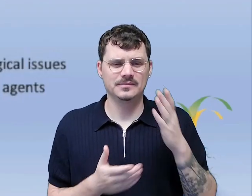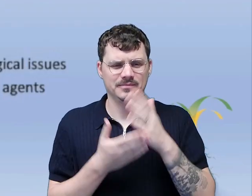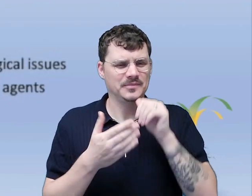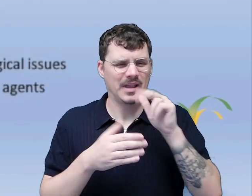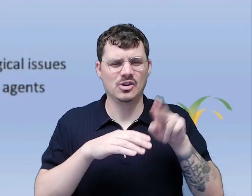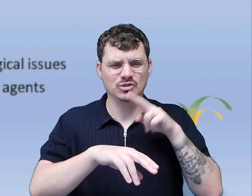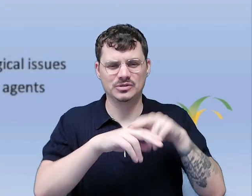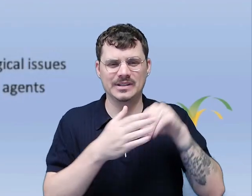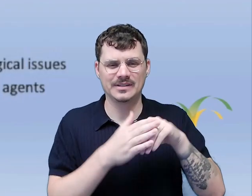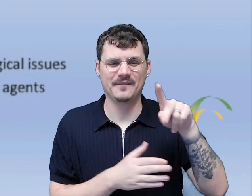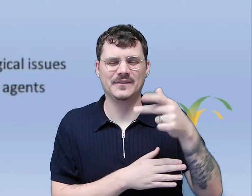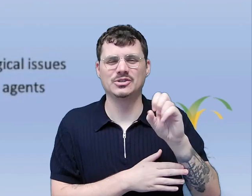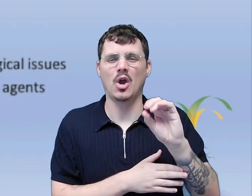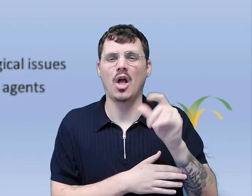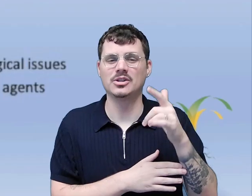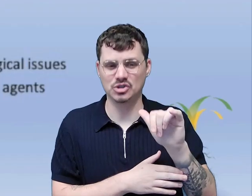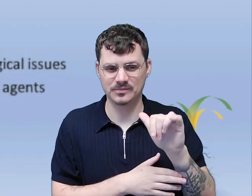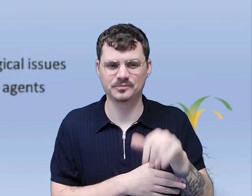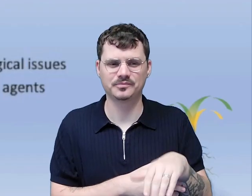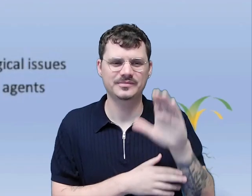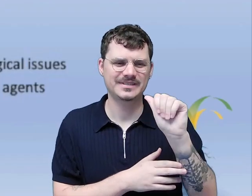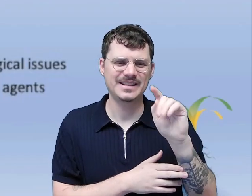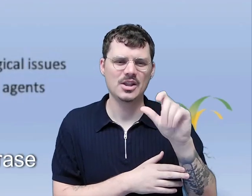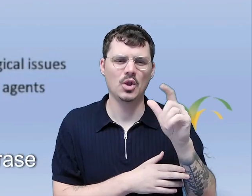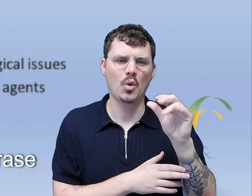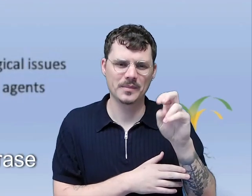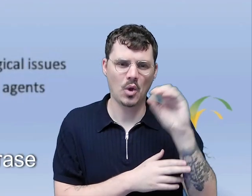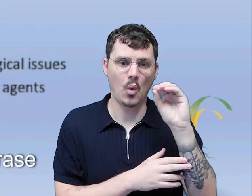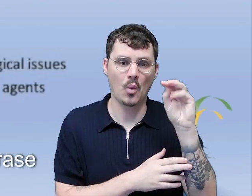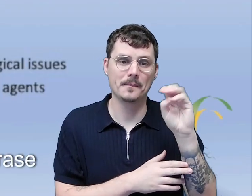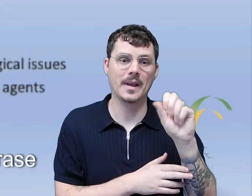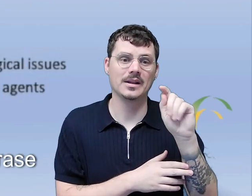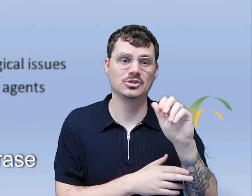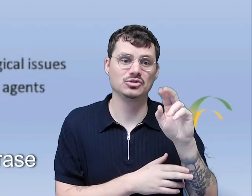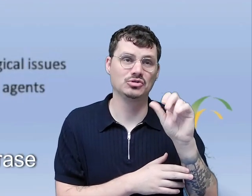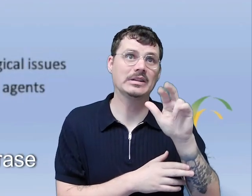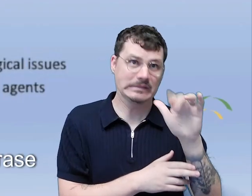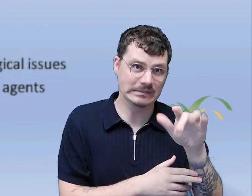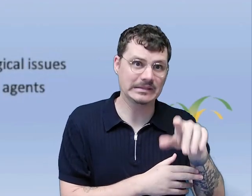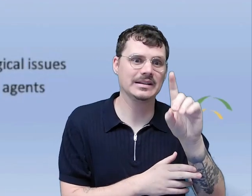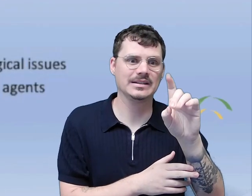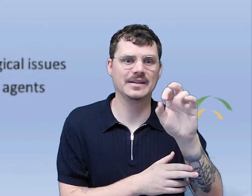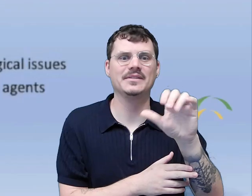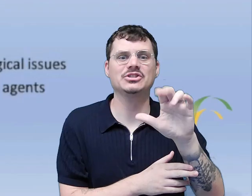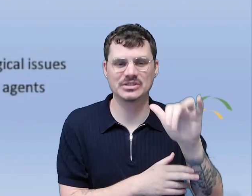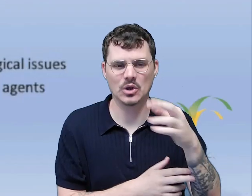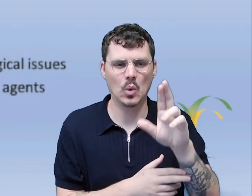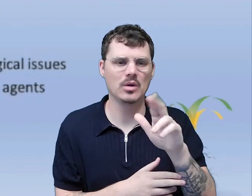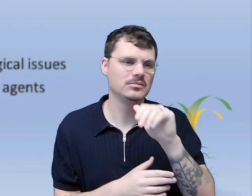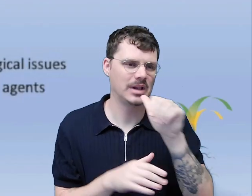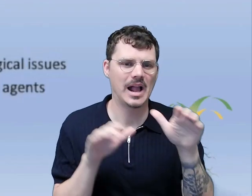There's a abnormality in physiology, catecholamine O-methyltransferase deficiency